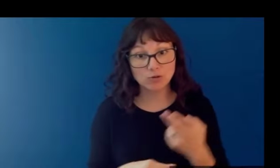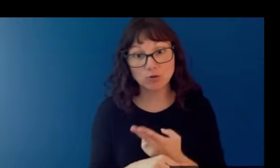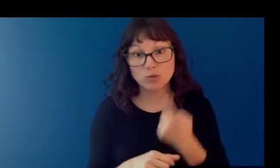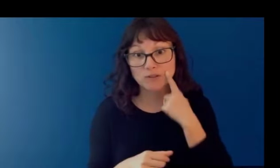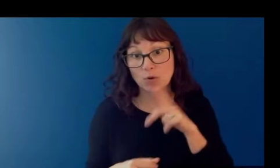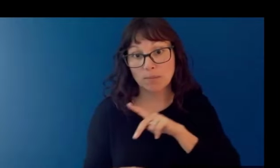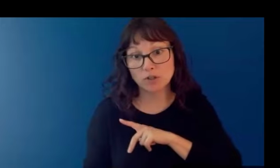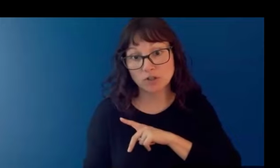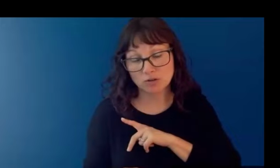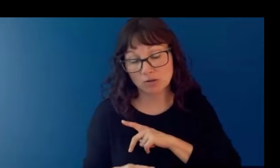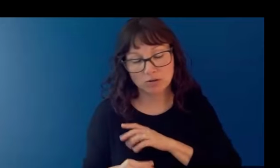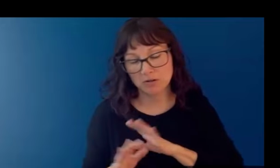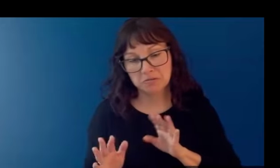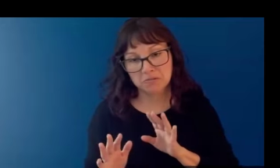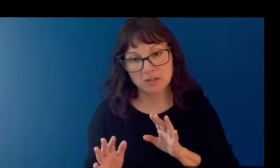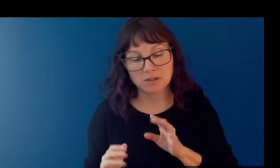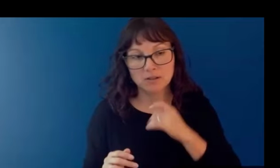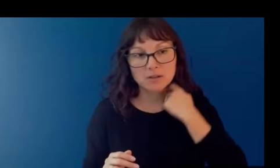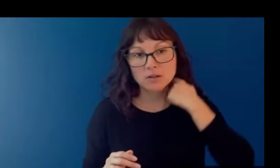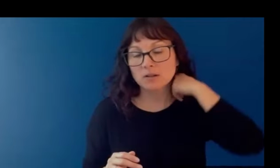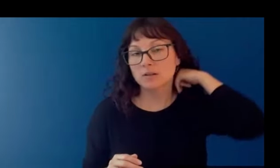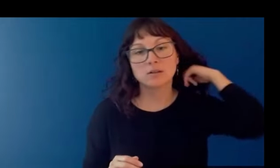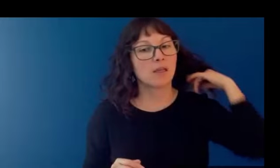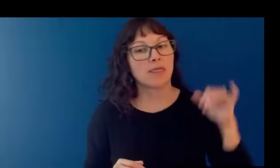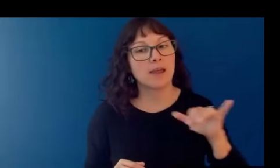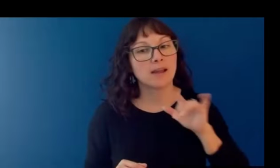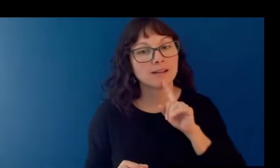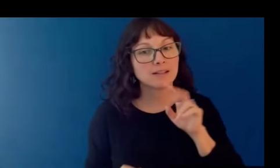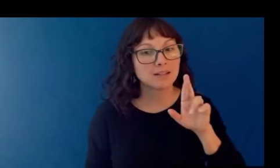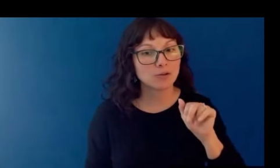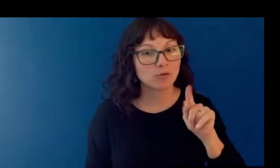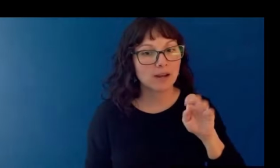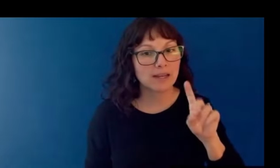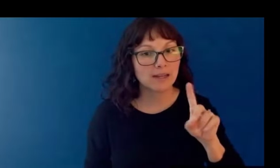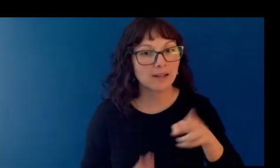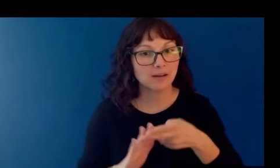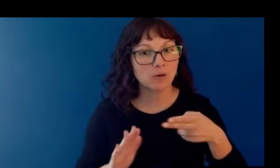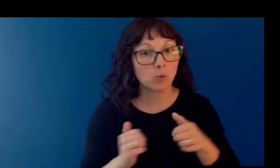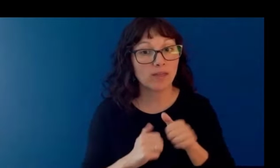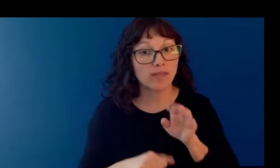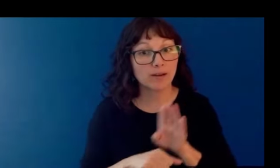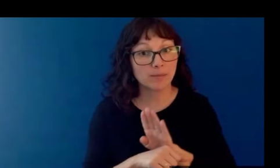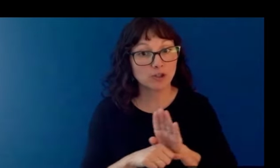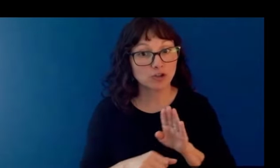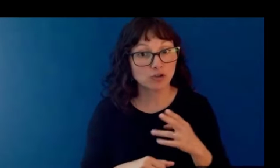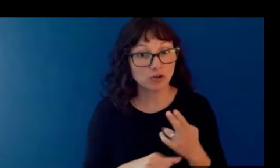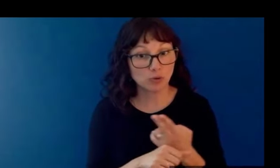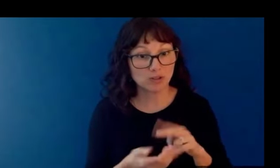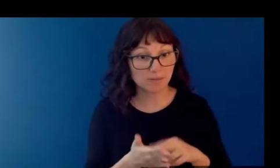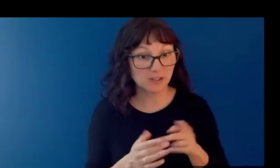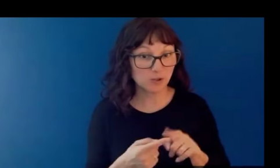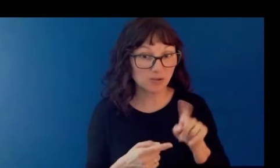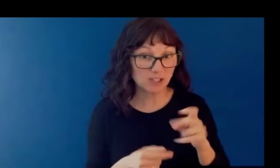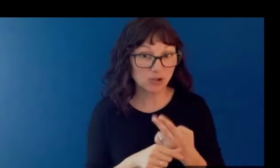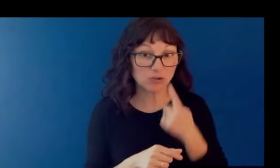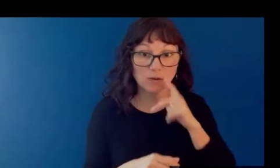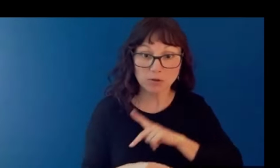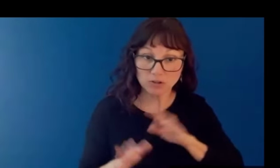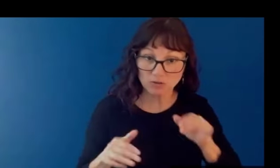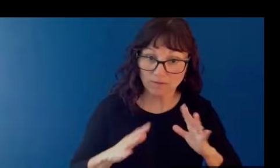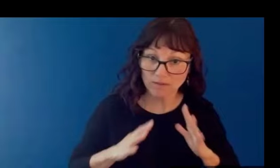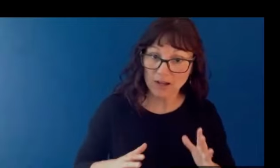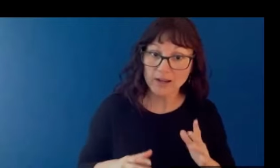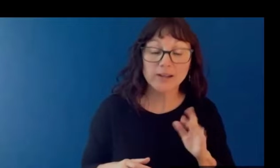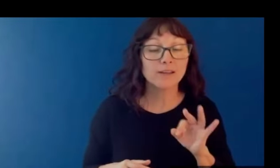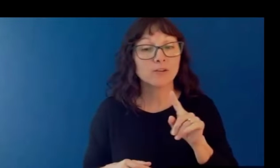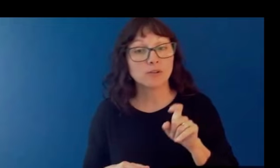for personal use. It's rated with commercial use. So whenever you need to use it for the personal use, it's fine. Whenever